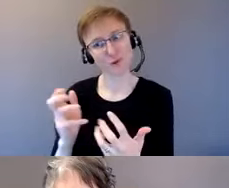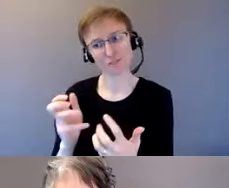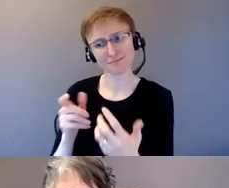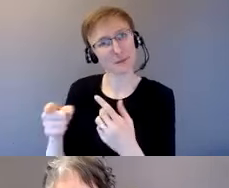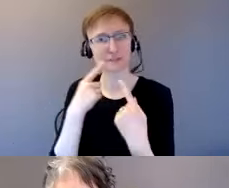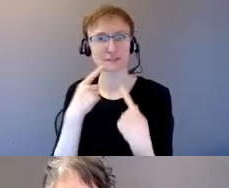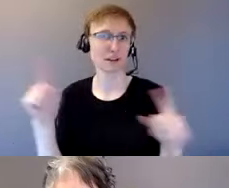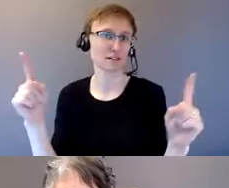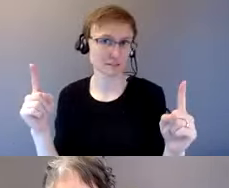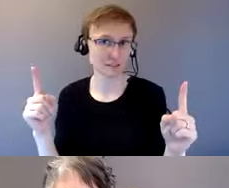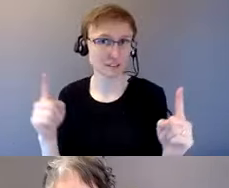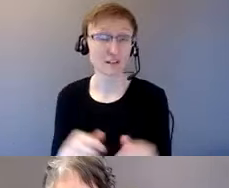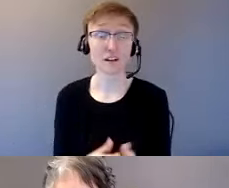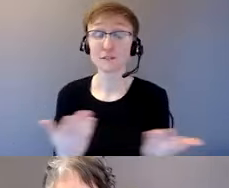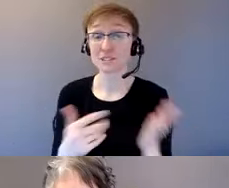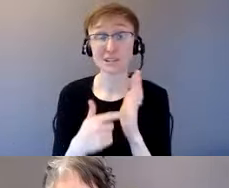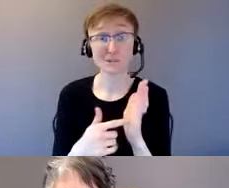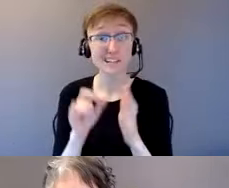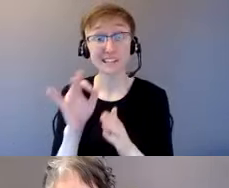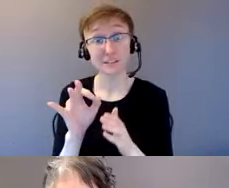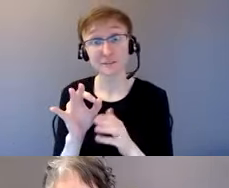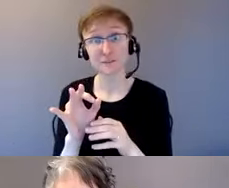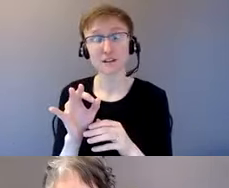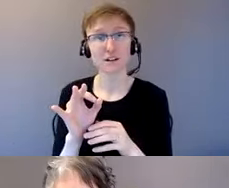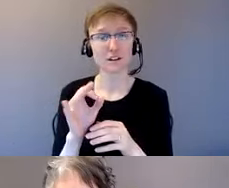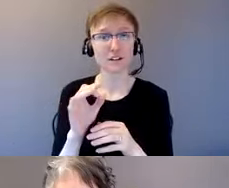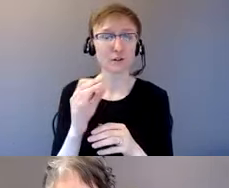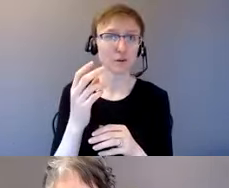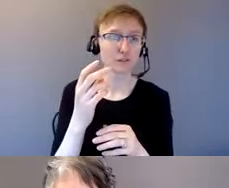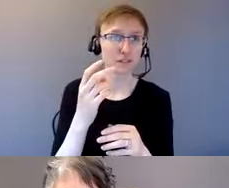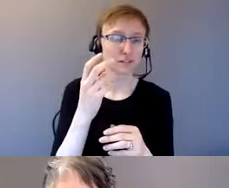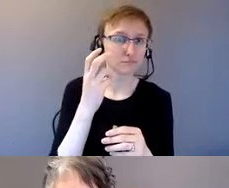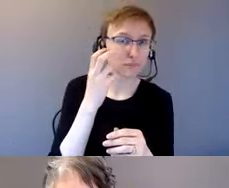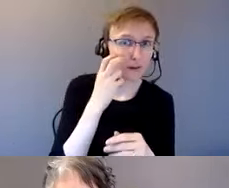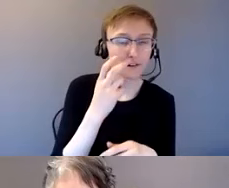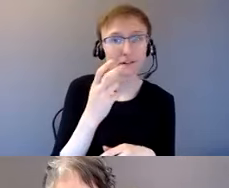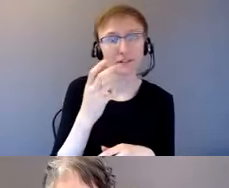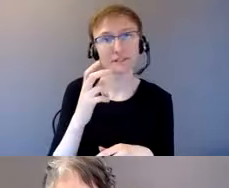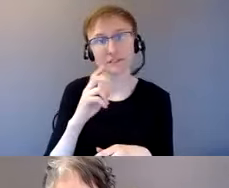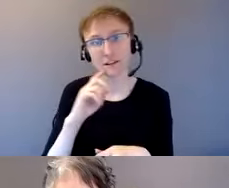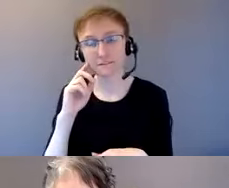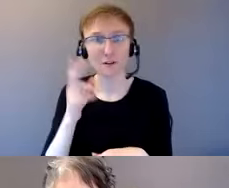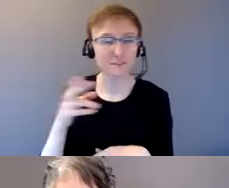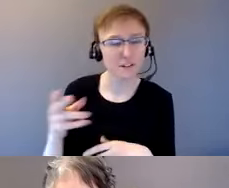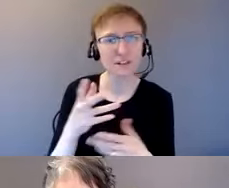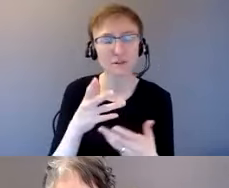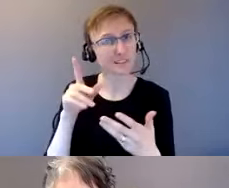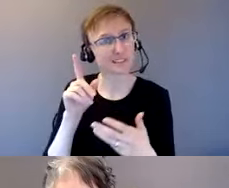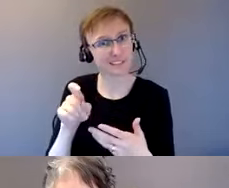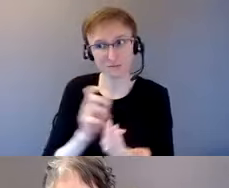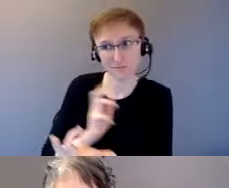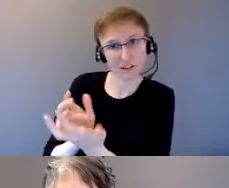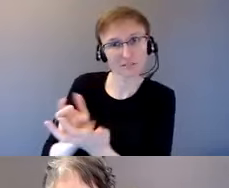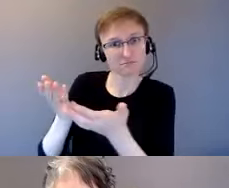for hearing and visual impairments, taking that into consideration, as well as communication, language.